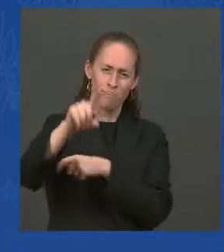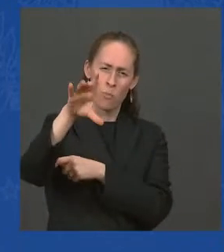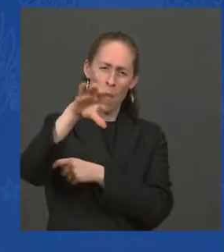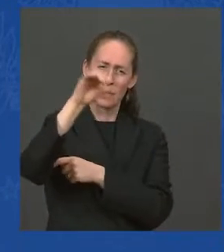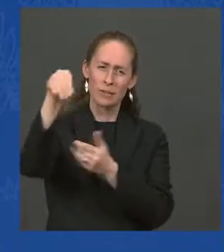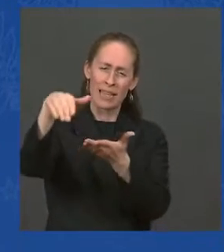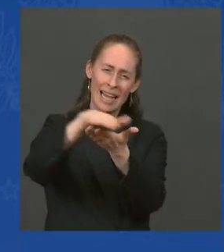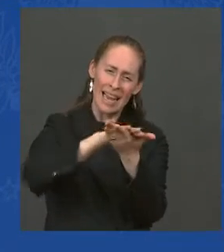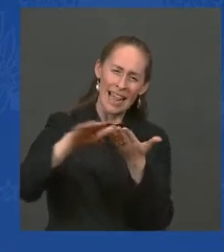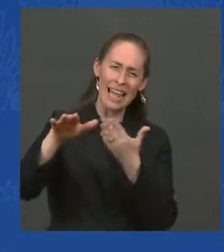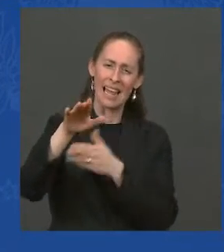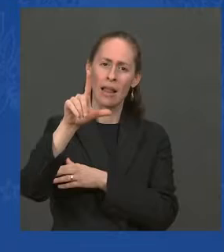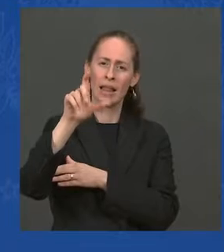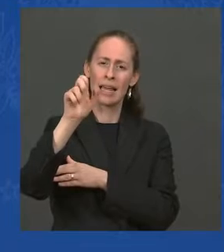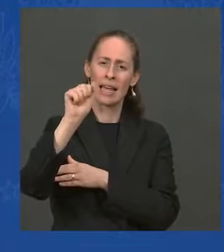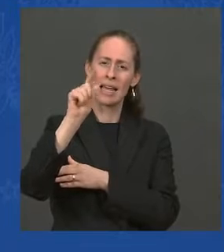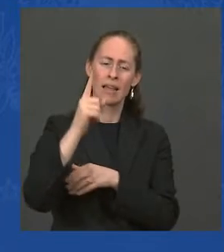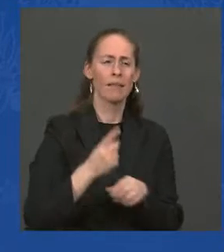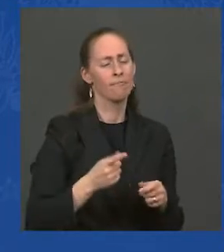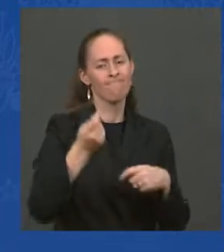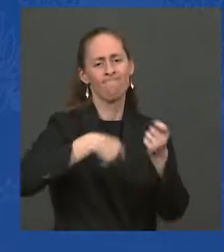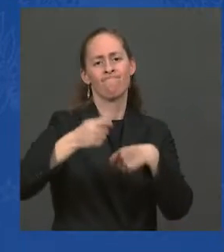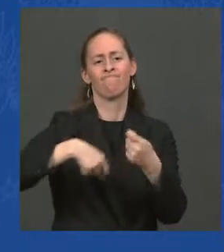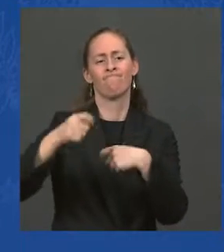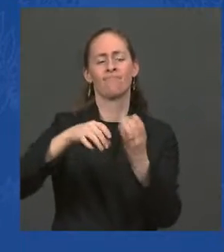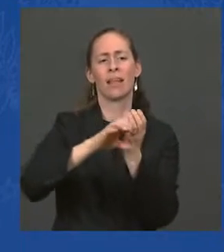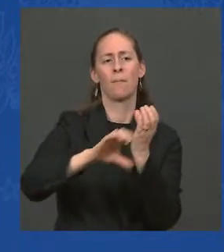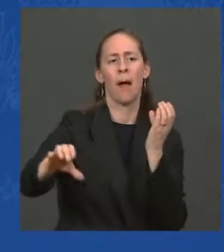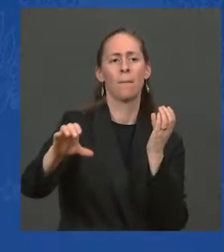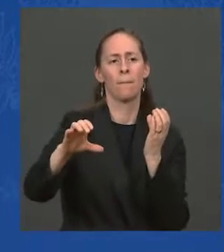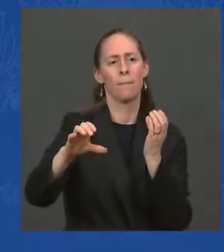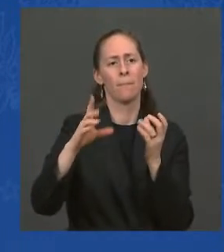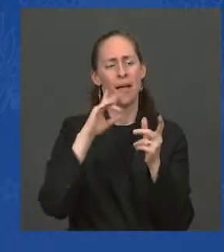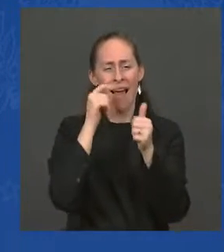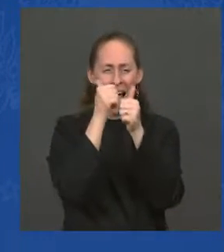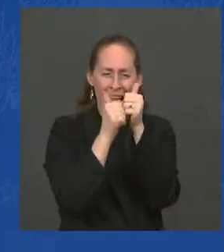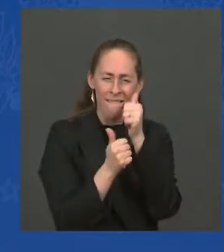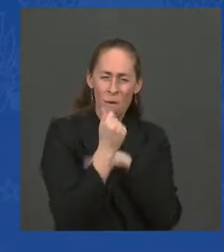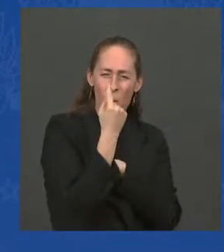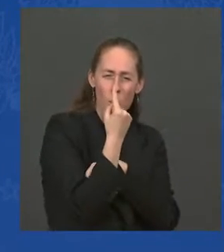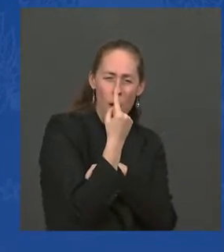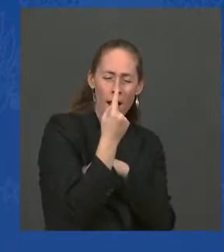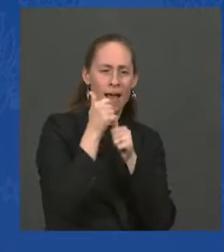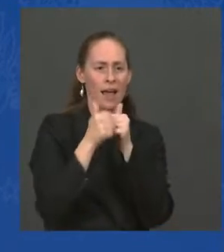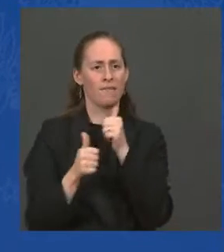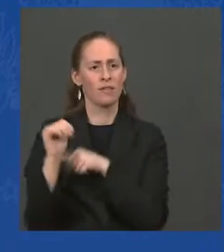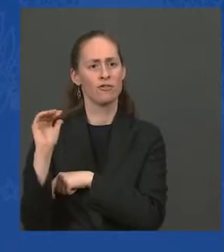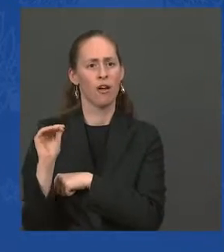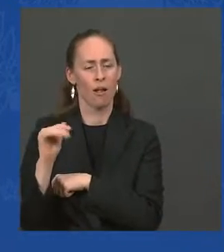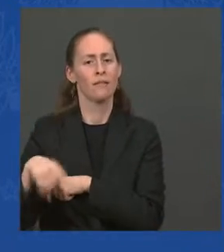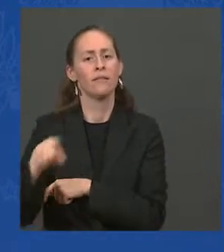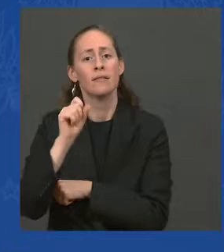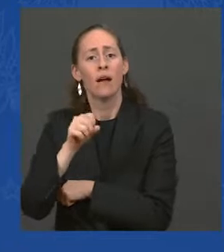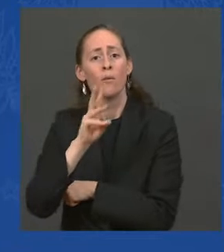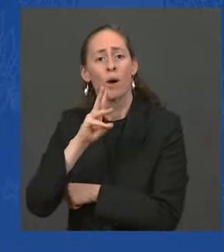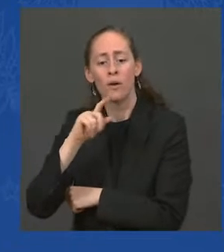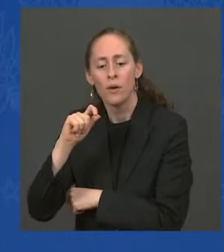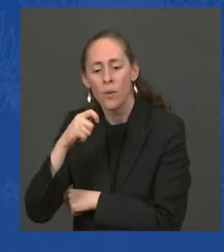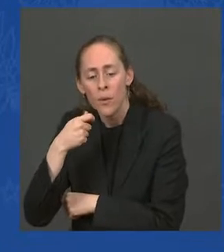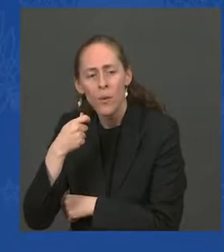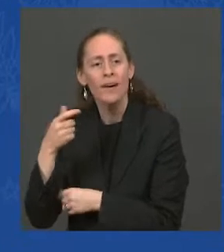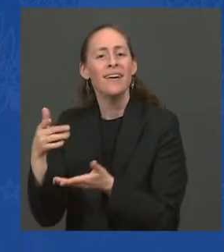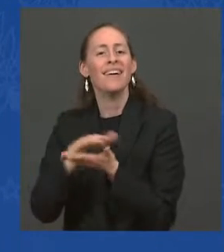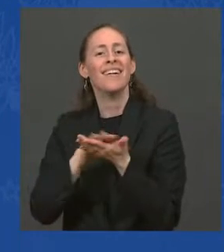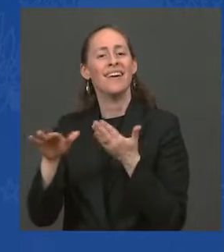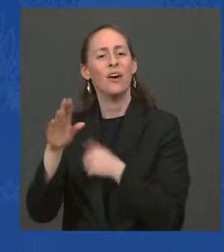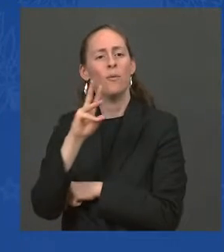lead pipes and service lines. So every American, every child can turn on the faucet and drink clean water. And